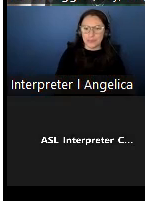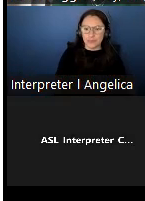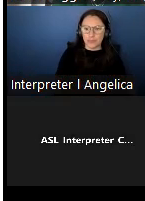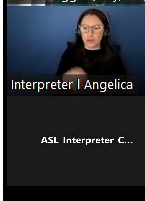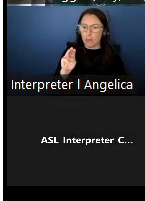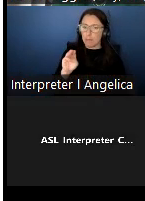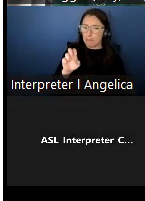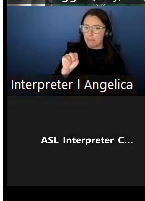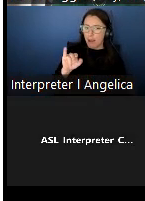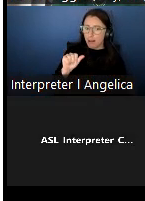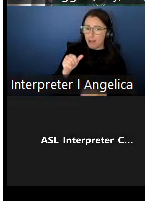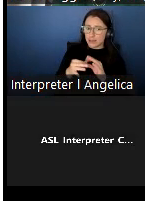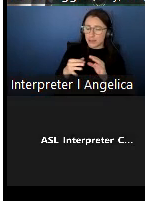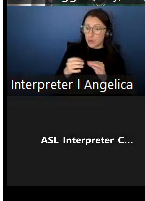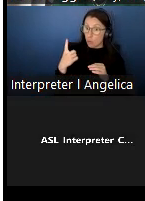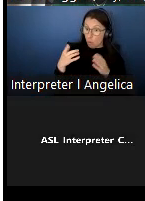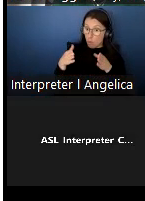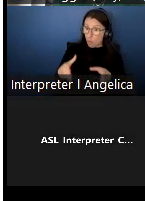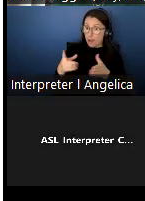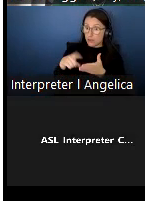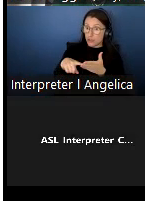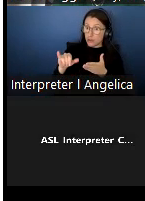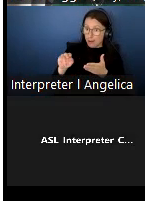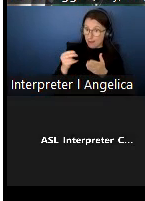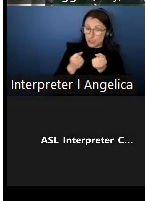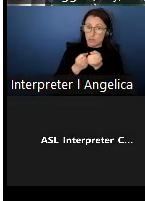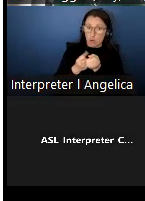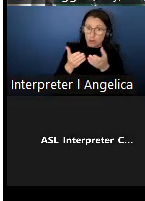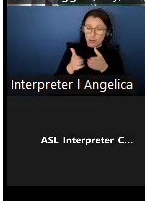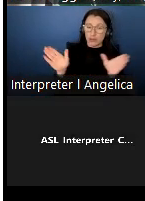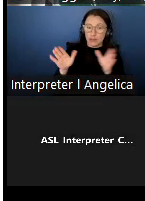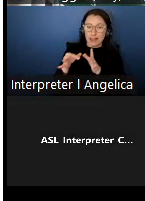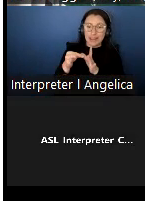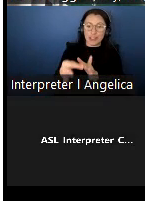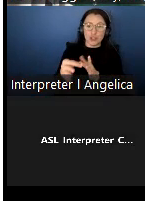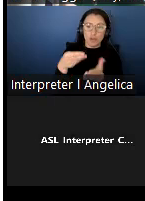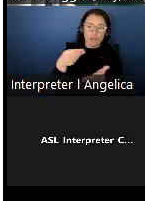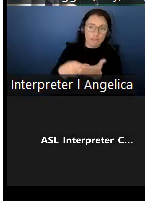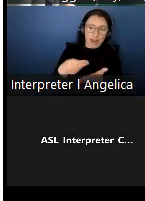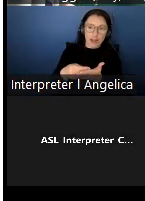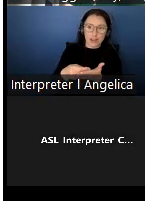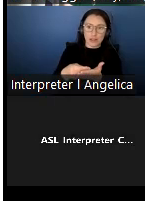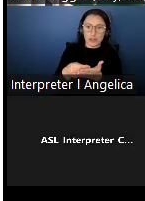Monica said, one way is checking in about supports in general, leading to finances in an